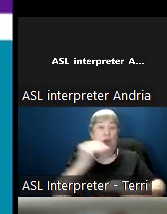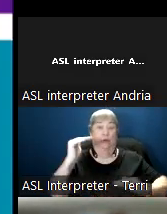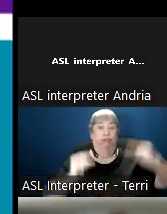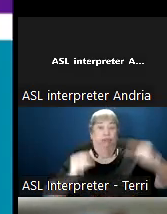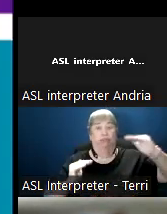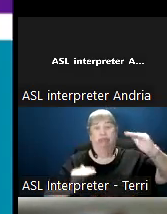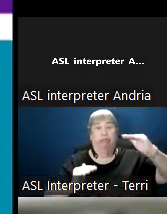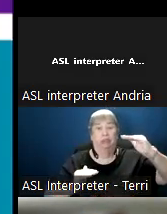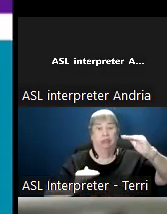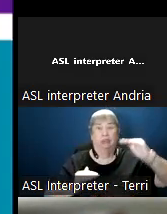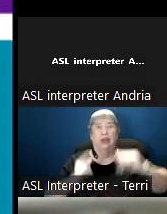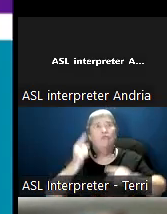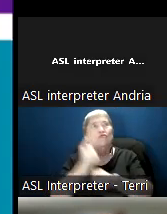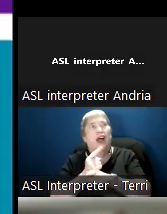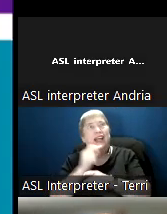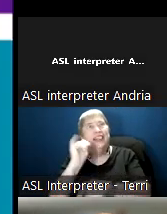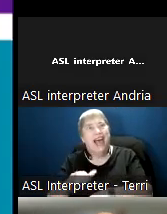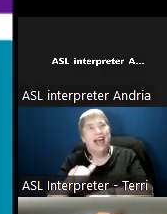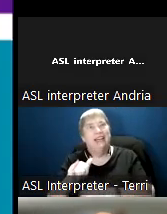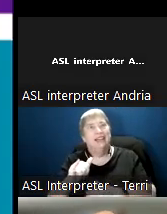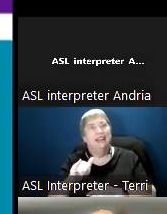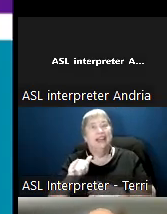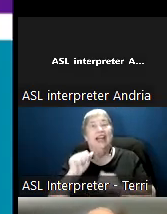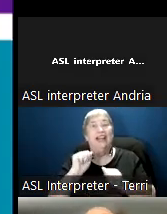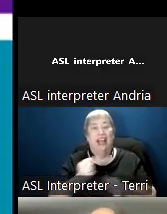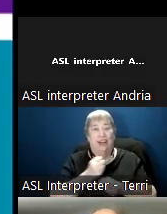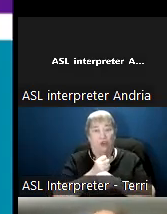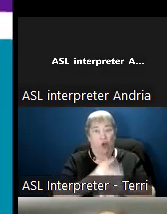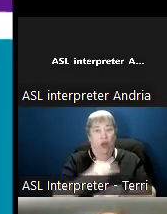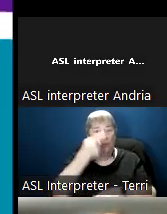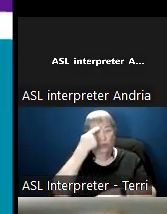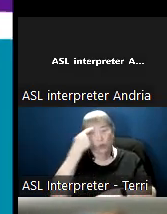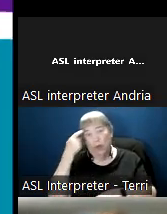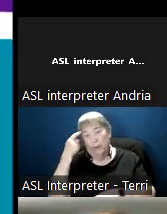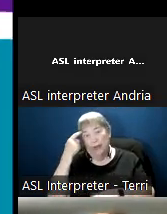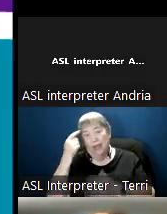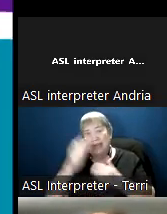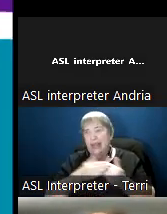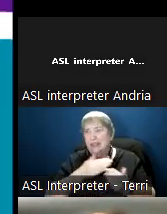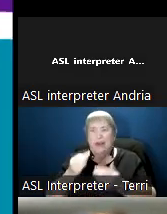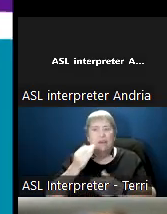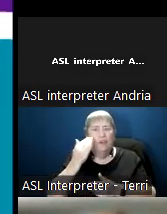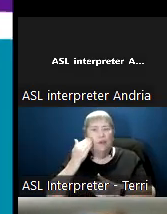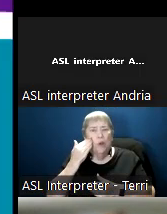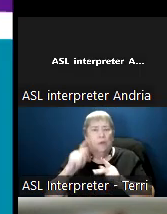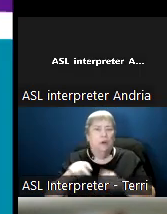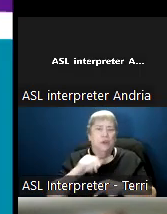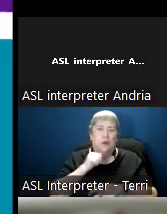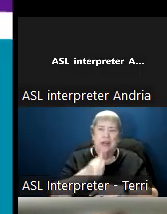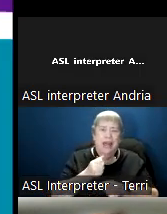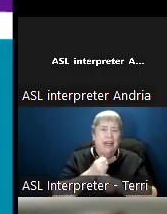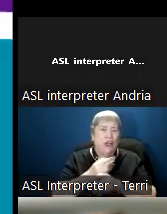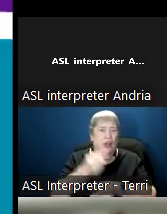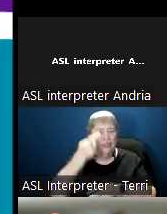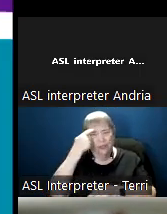yes. In both cases, it can cause trauma. It doesn't matter whether you knew the person or not, it can cause trauma. It doesn't matter